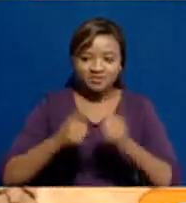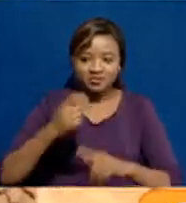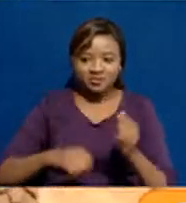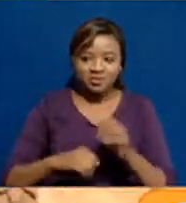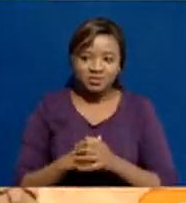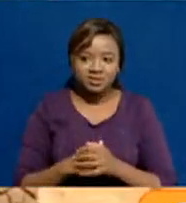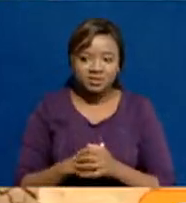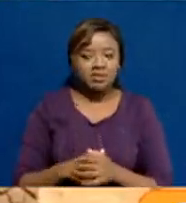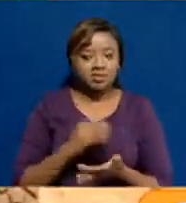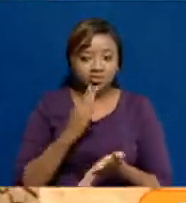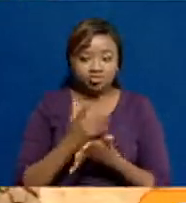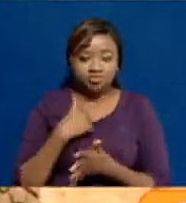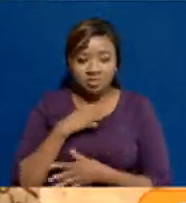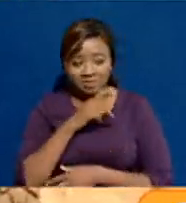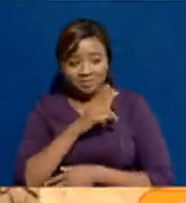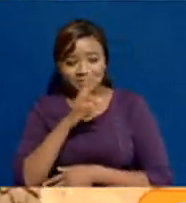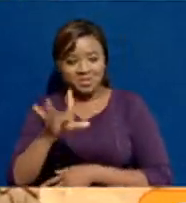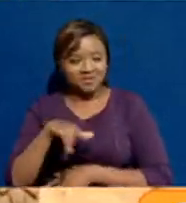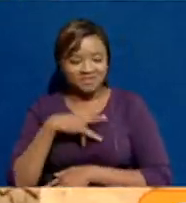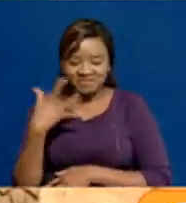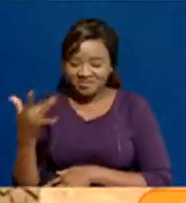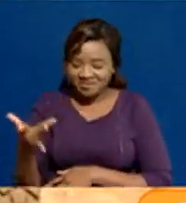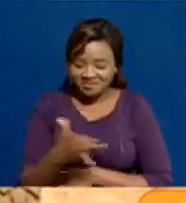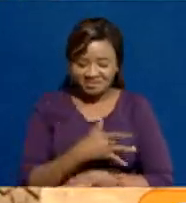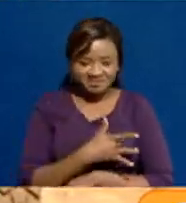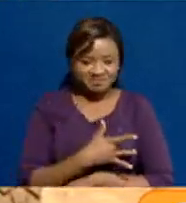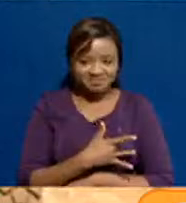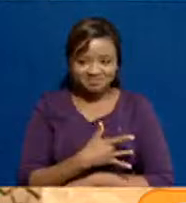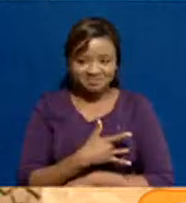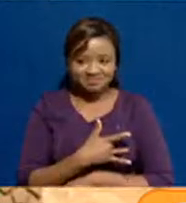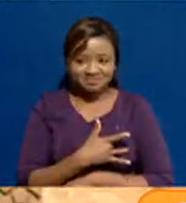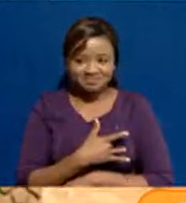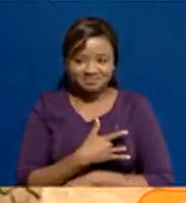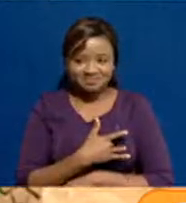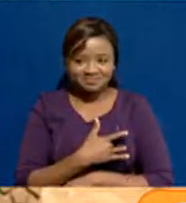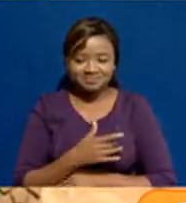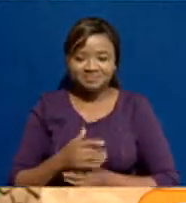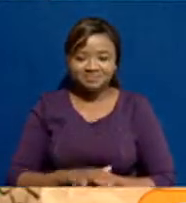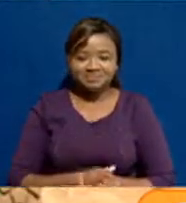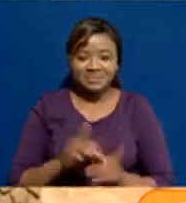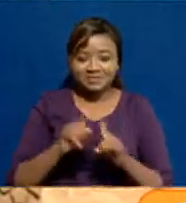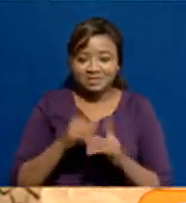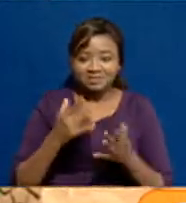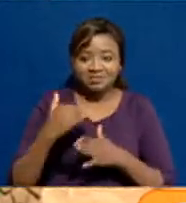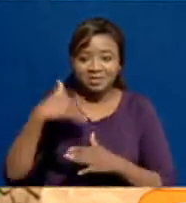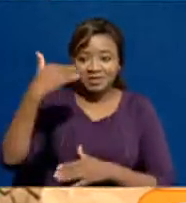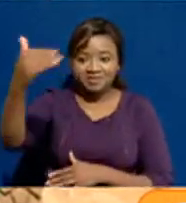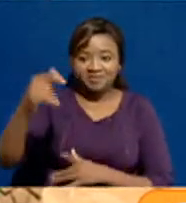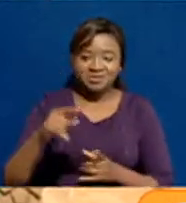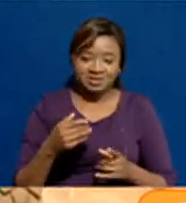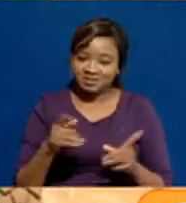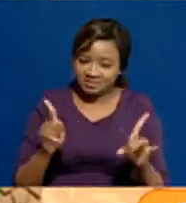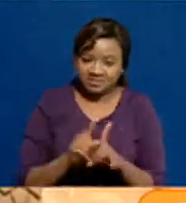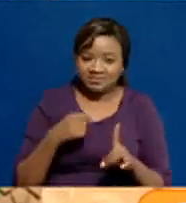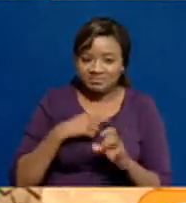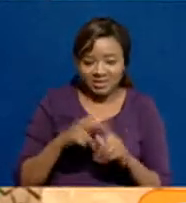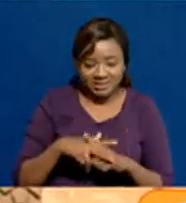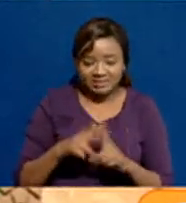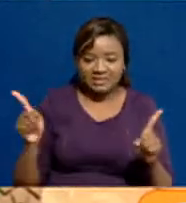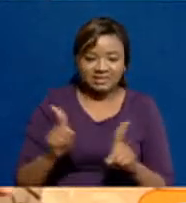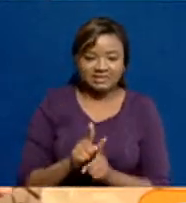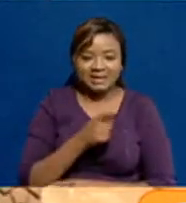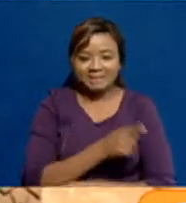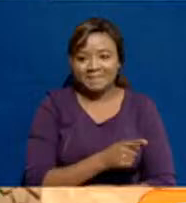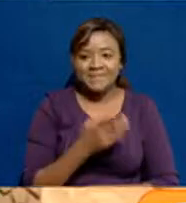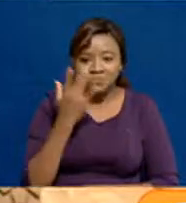by what is happening here, and actually in my passion, maybe in the near future I can maybe start something, because already